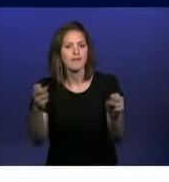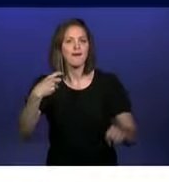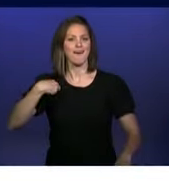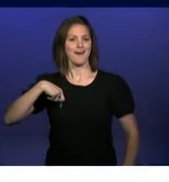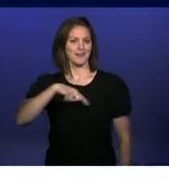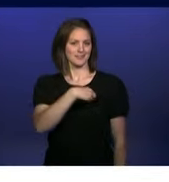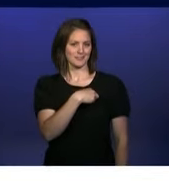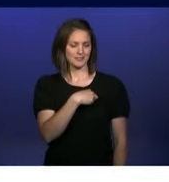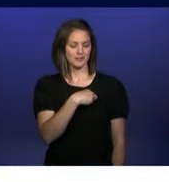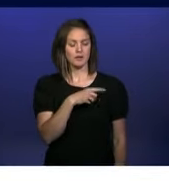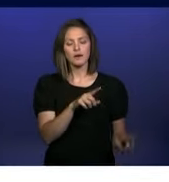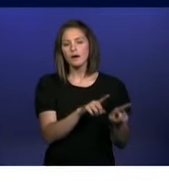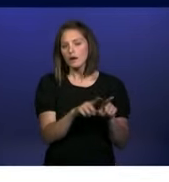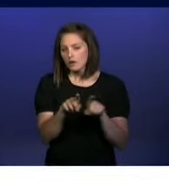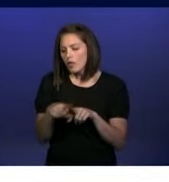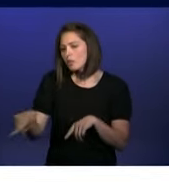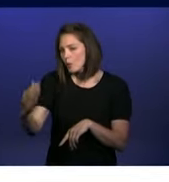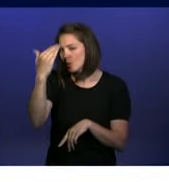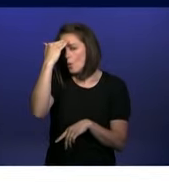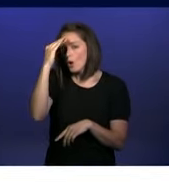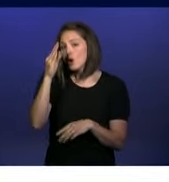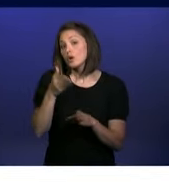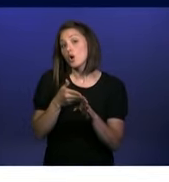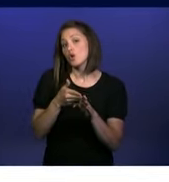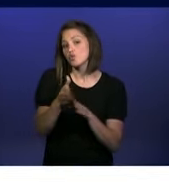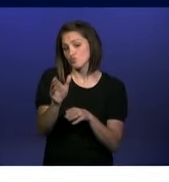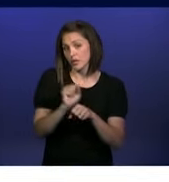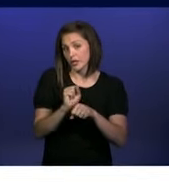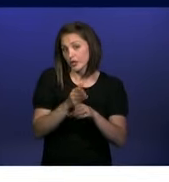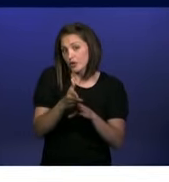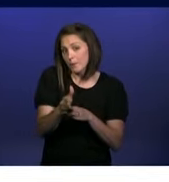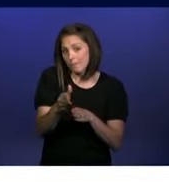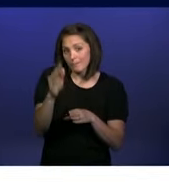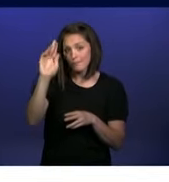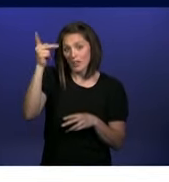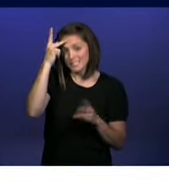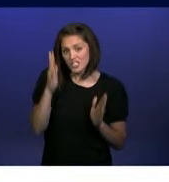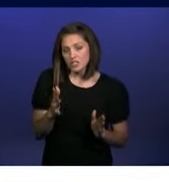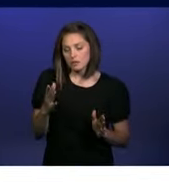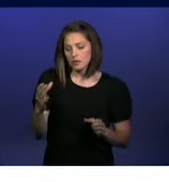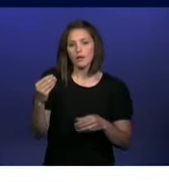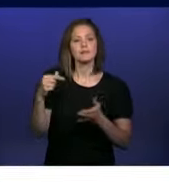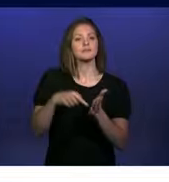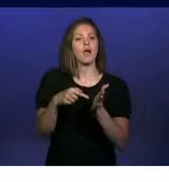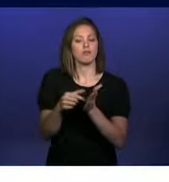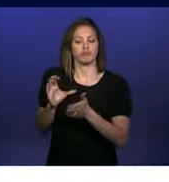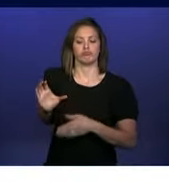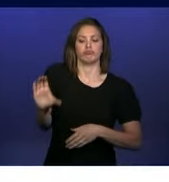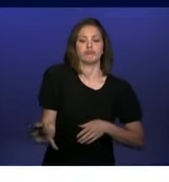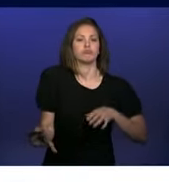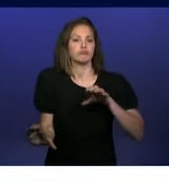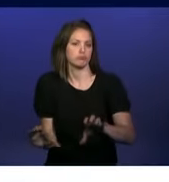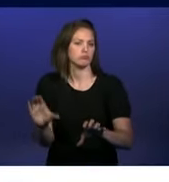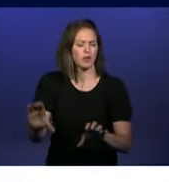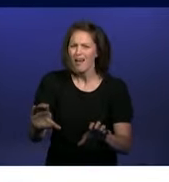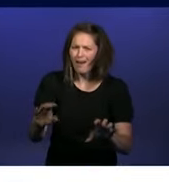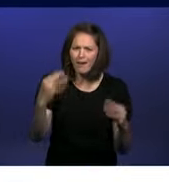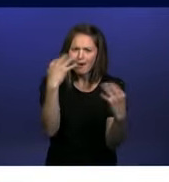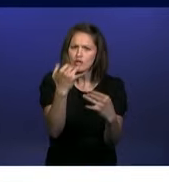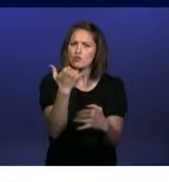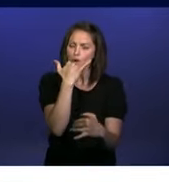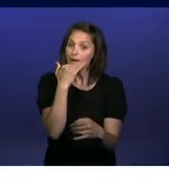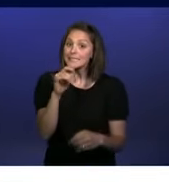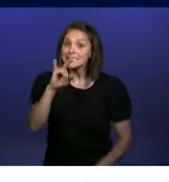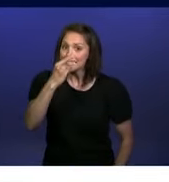they also realize that it's career politicians that are saddling them with debt. It's wrong. It's insanity. And the kids, they know it. Now,